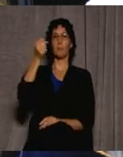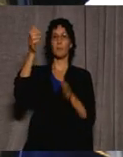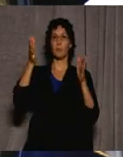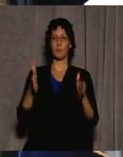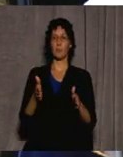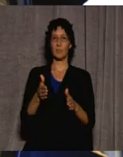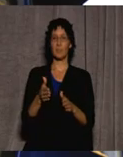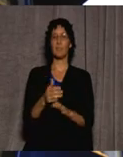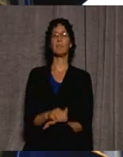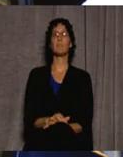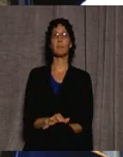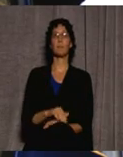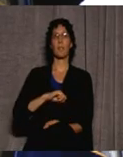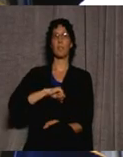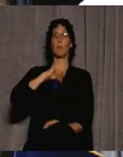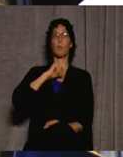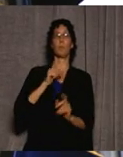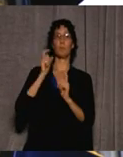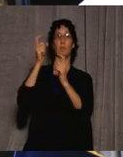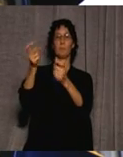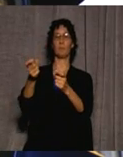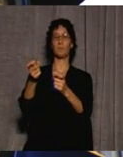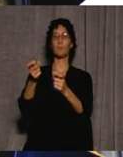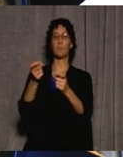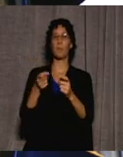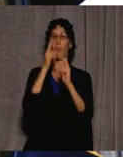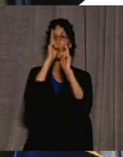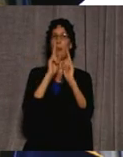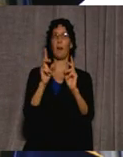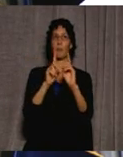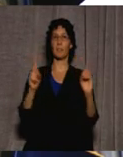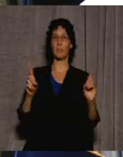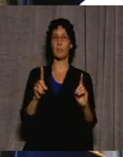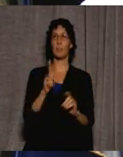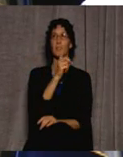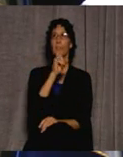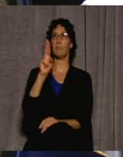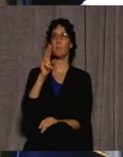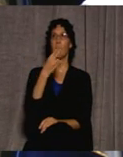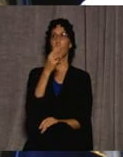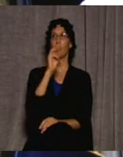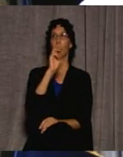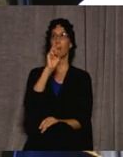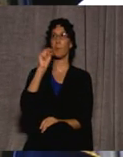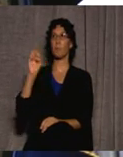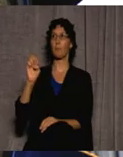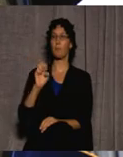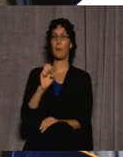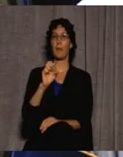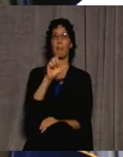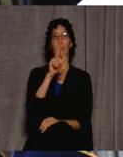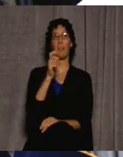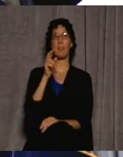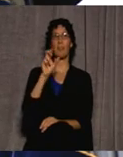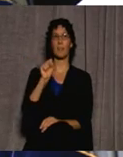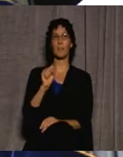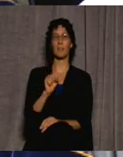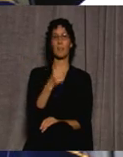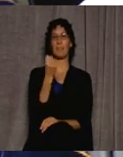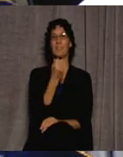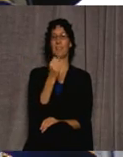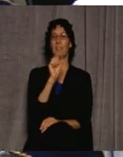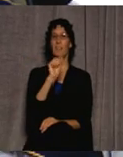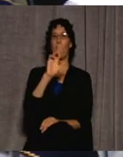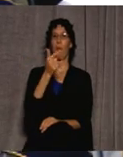confer upon you the honorary degree of Doctor of Humane Letters, Saturday, August